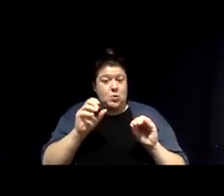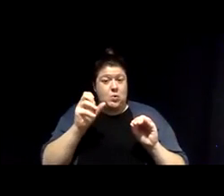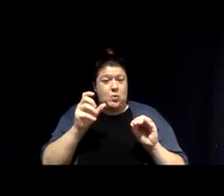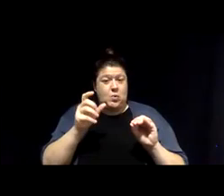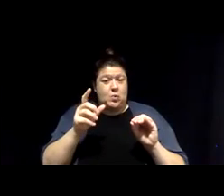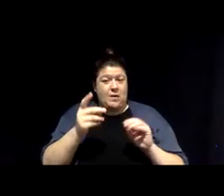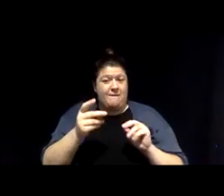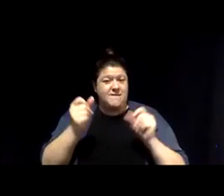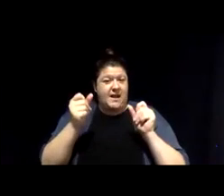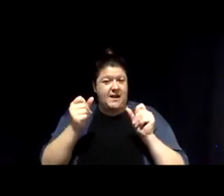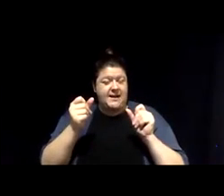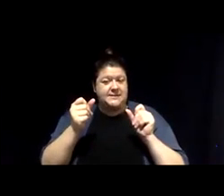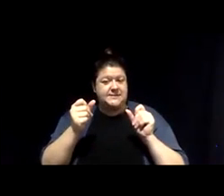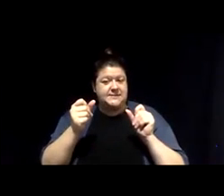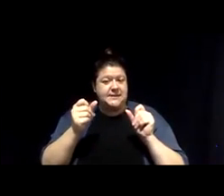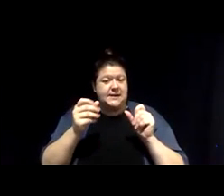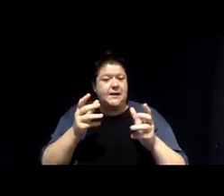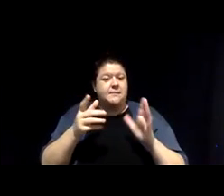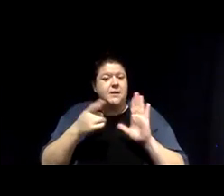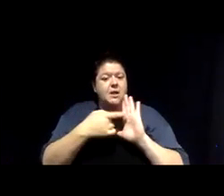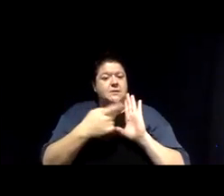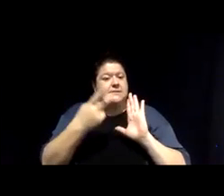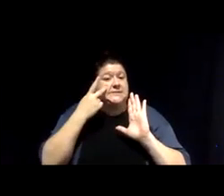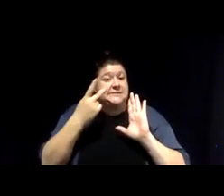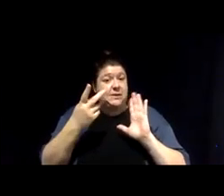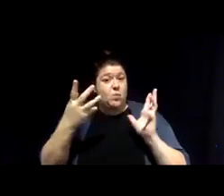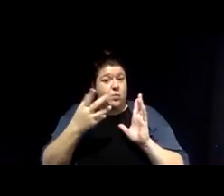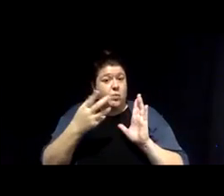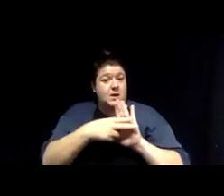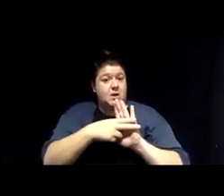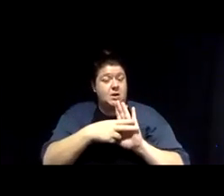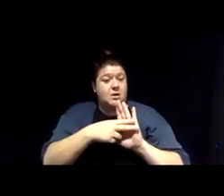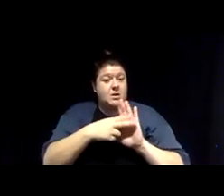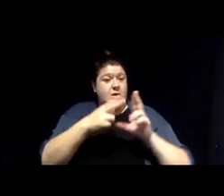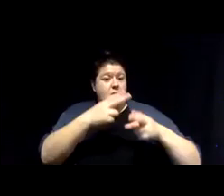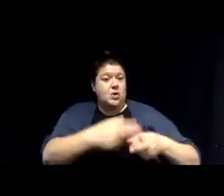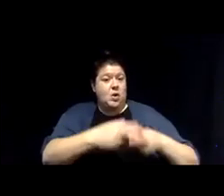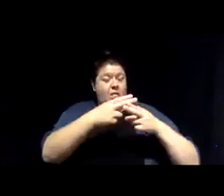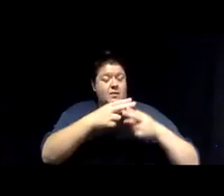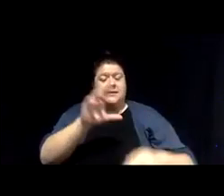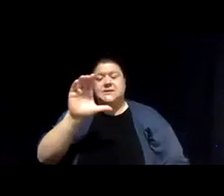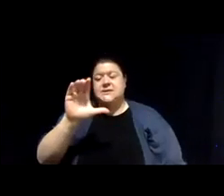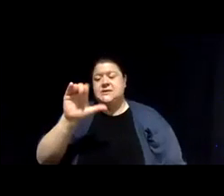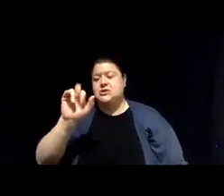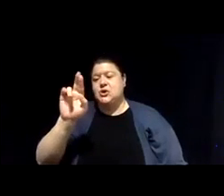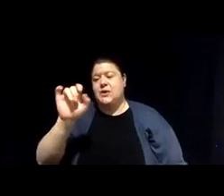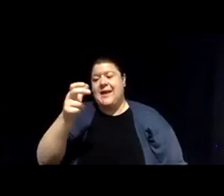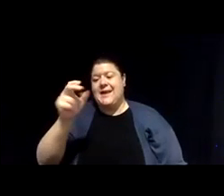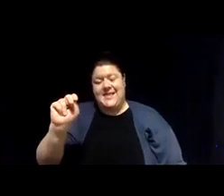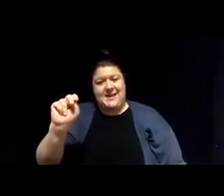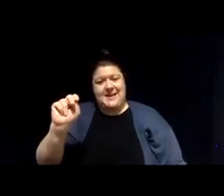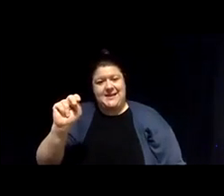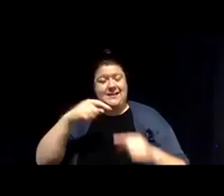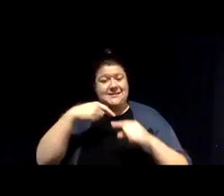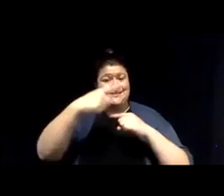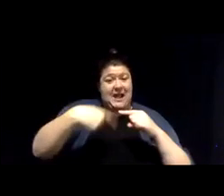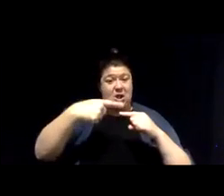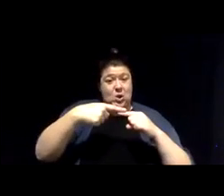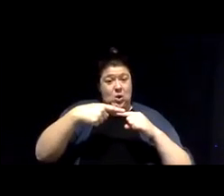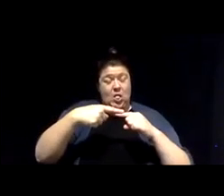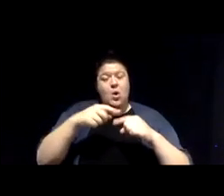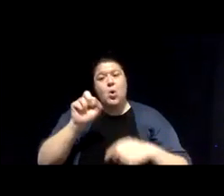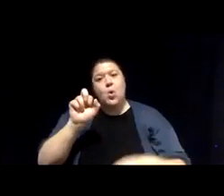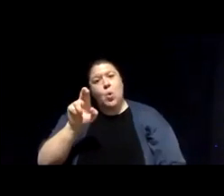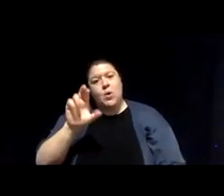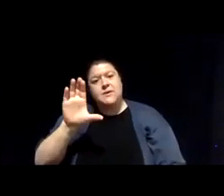and I want to go and look at what we call the circadian cycle, the circadian rhythm,